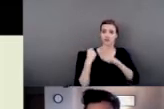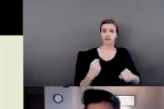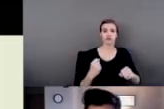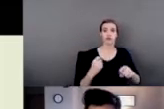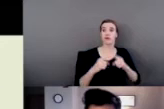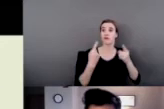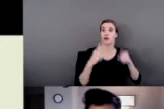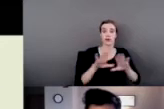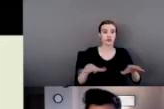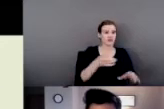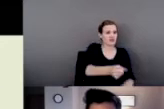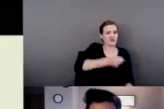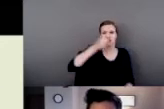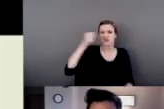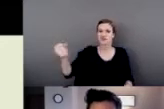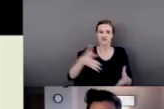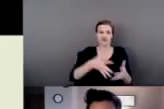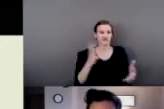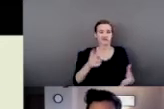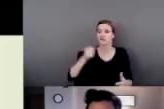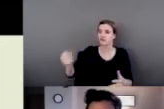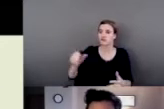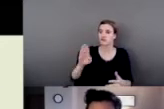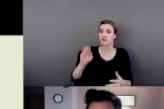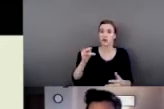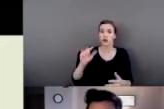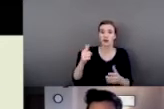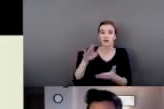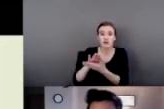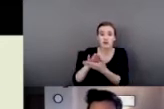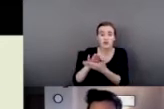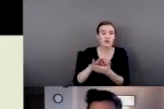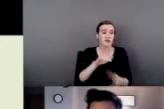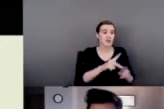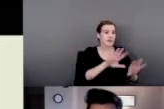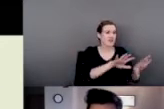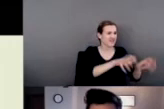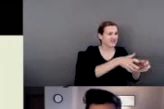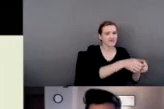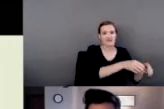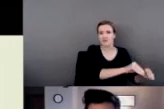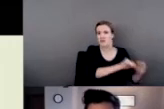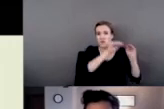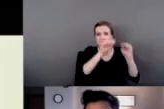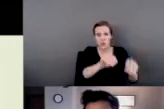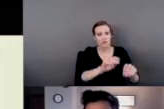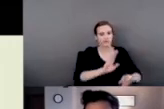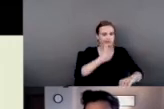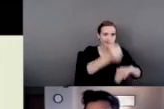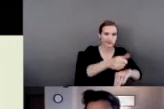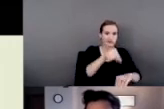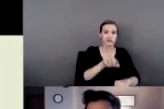to reservations and forced to assimilate, it breaks down these very important support